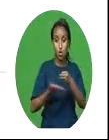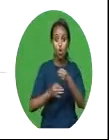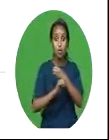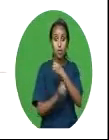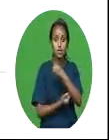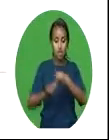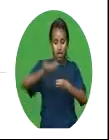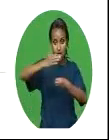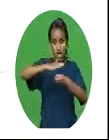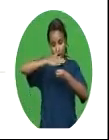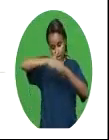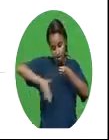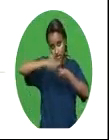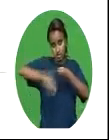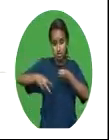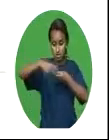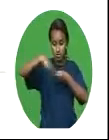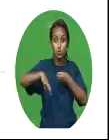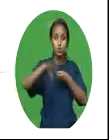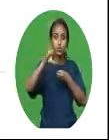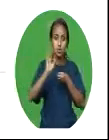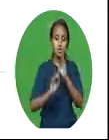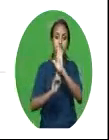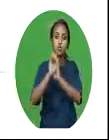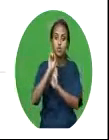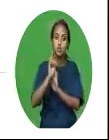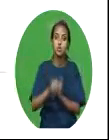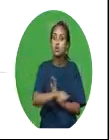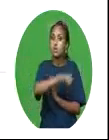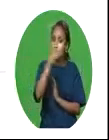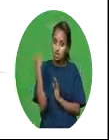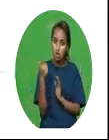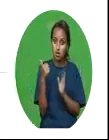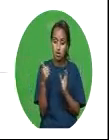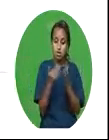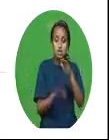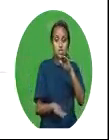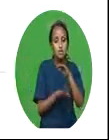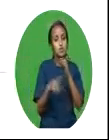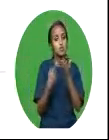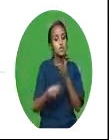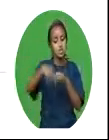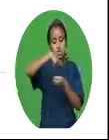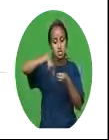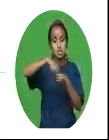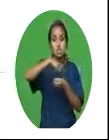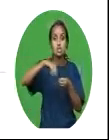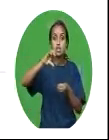inclined face to gauge the development of the entire surface of the cylinder.